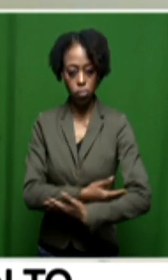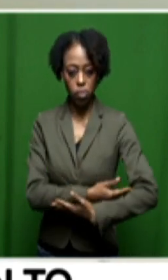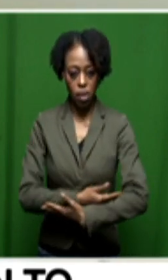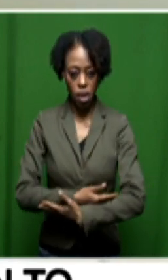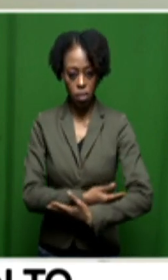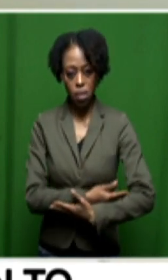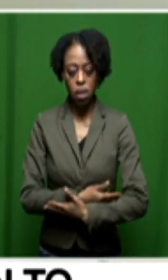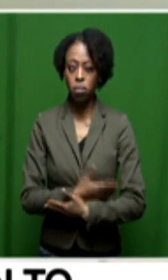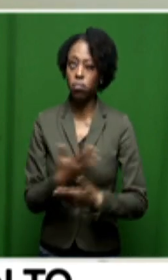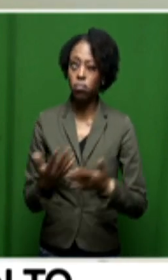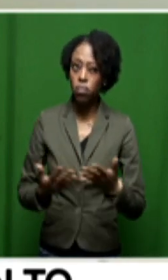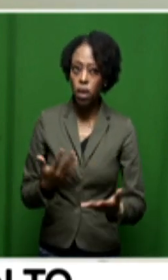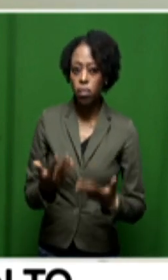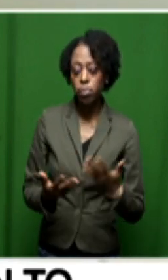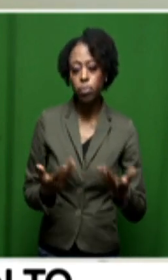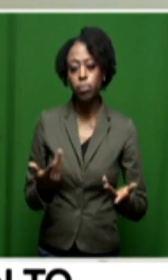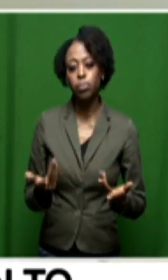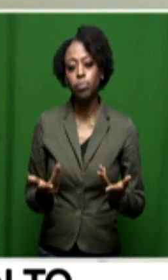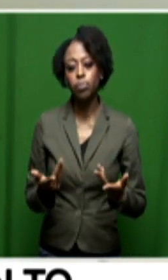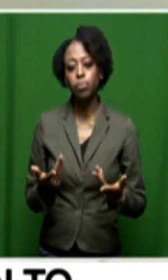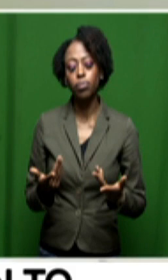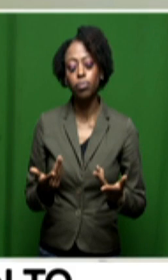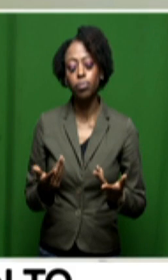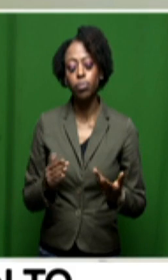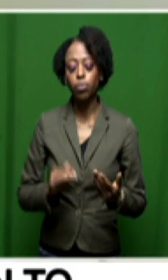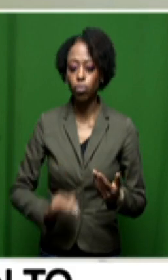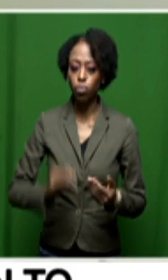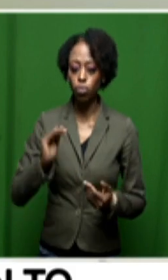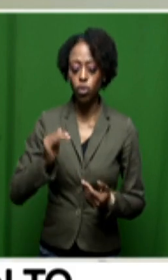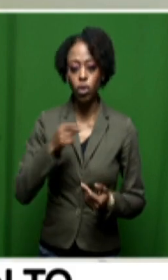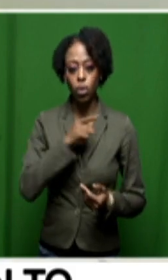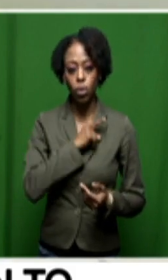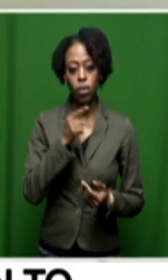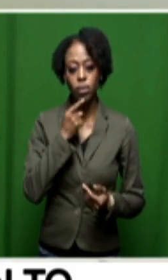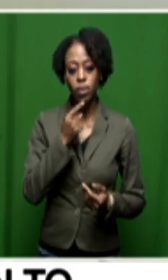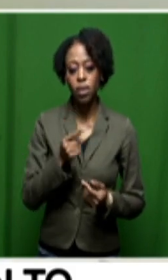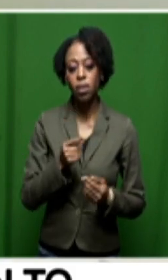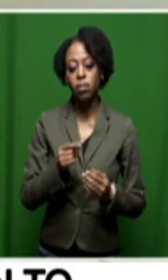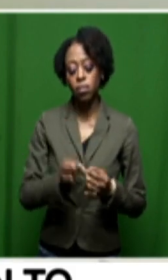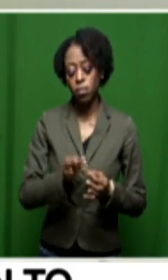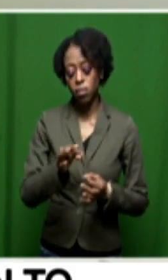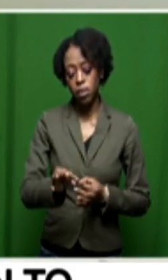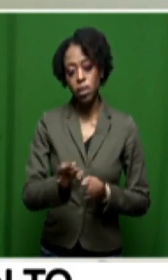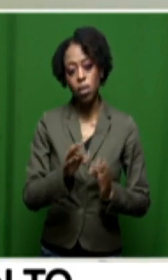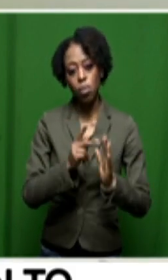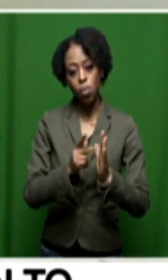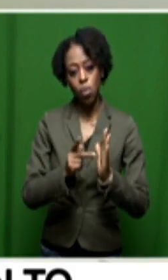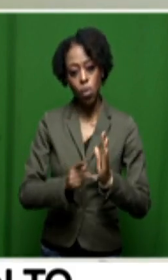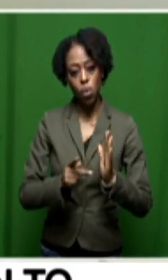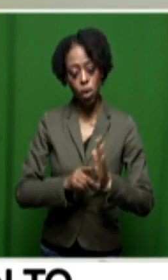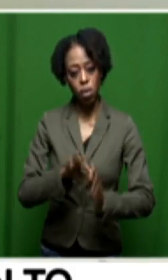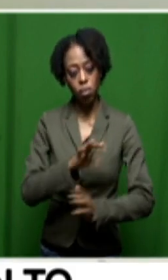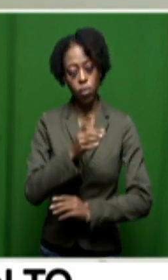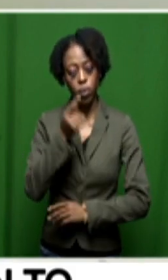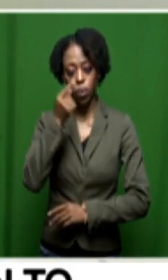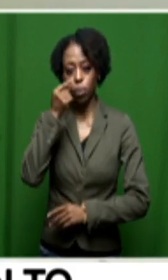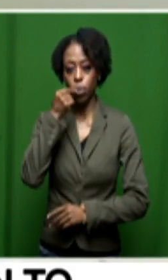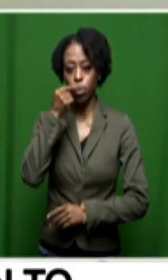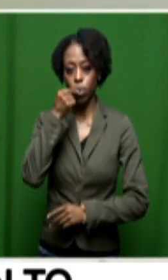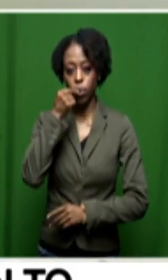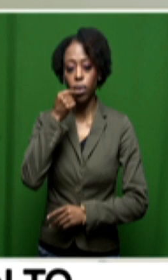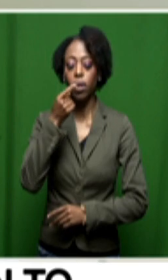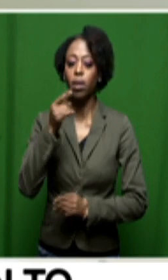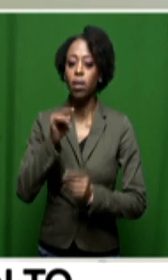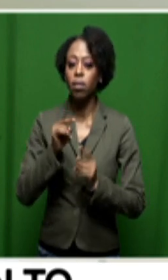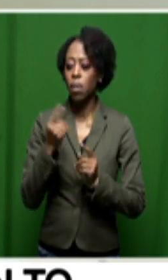get to their childhood immunizations. We call them the expanded program of immunizations. And what happened over